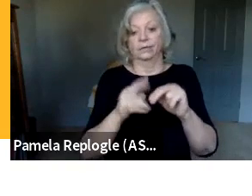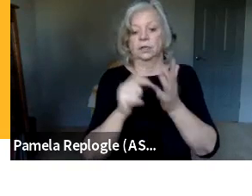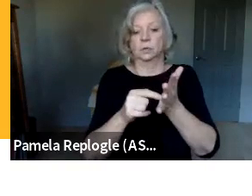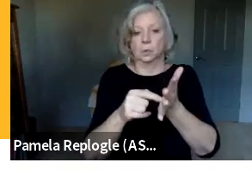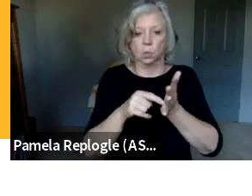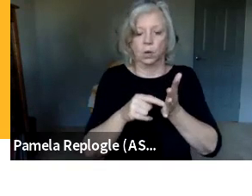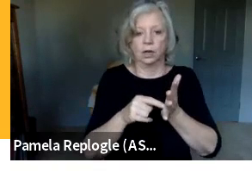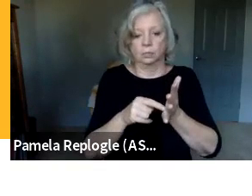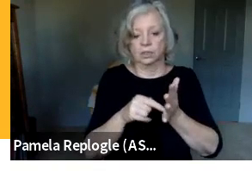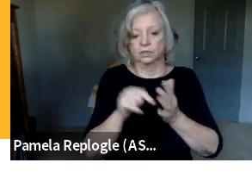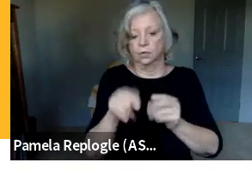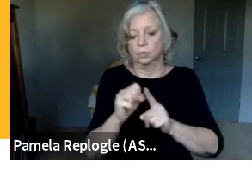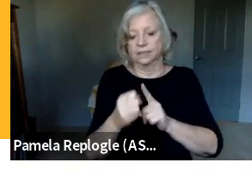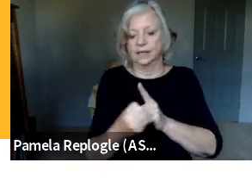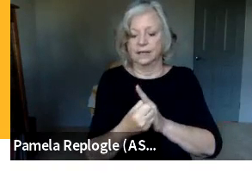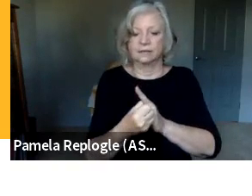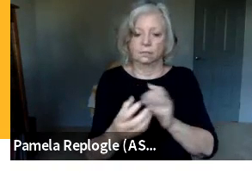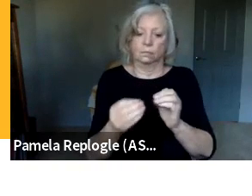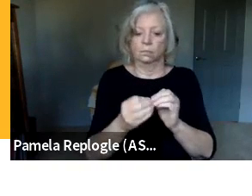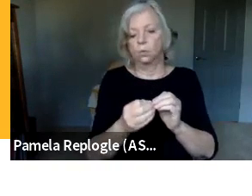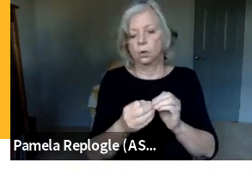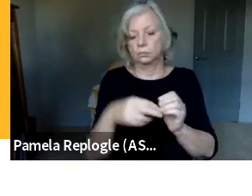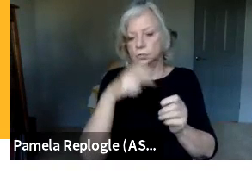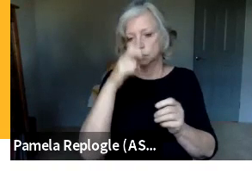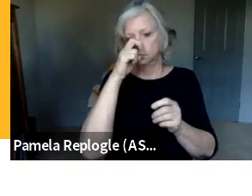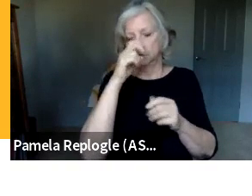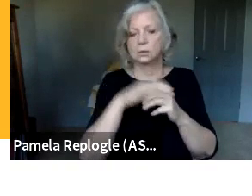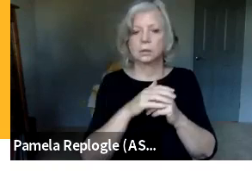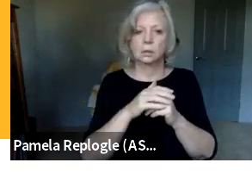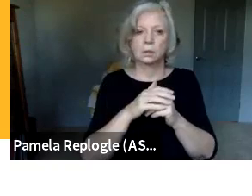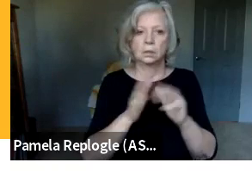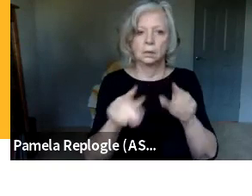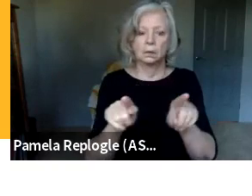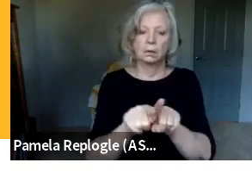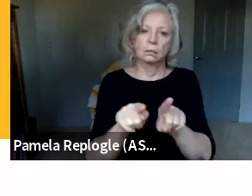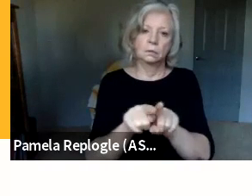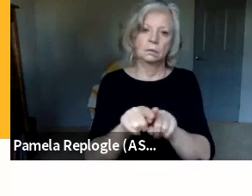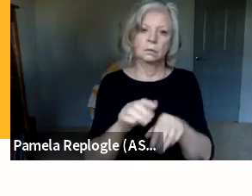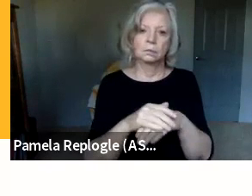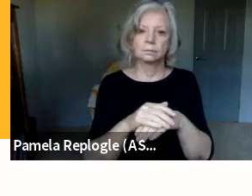for those settings. And also the same in terms of